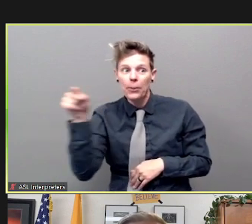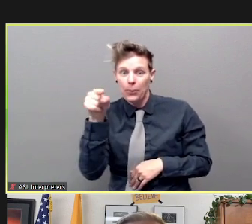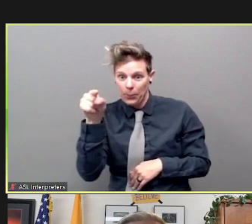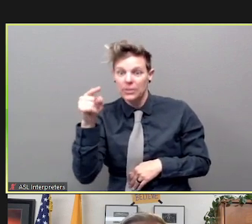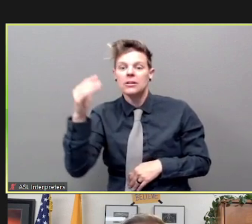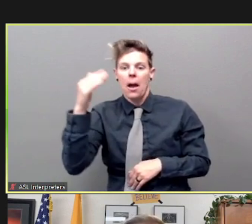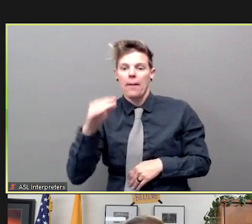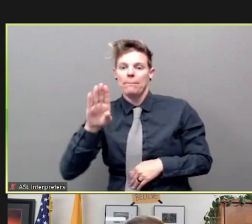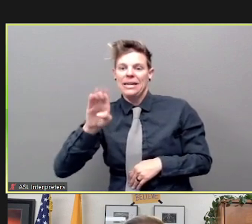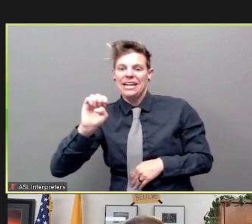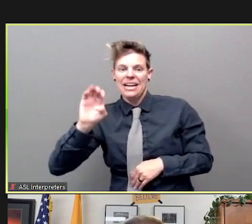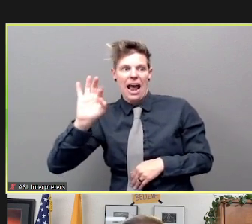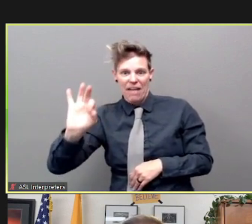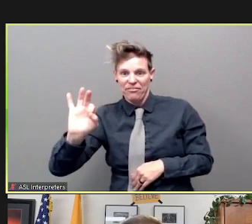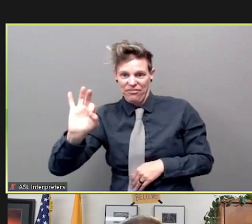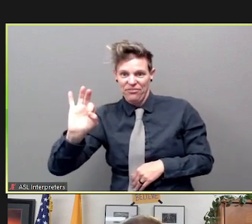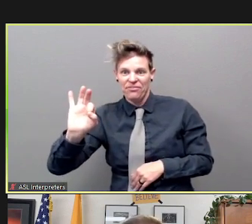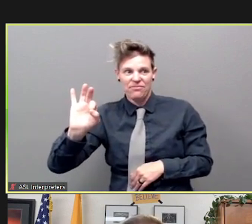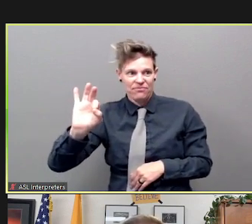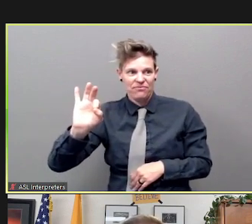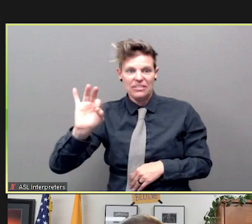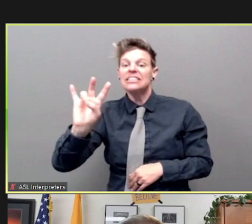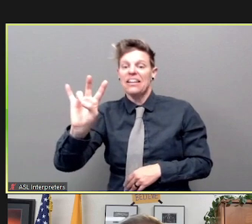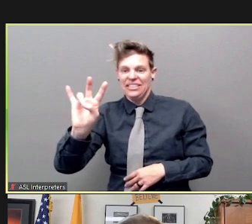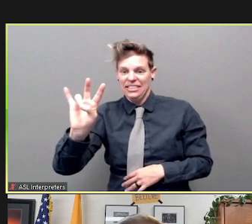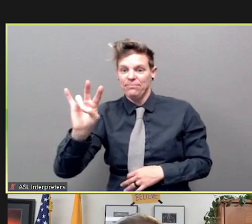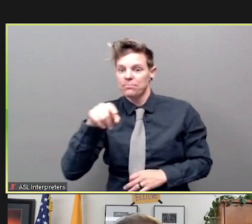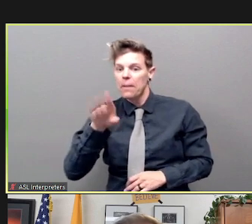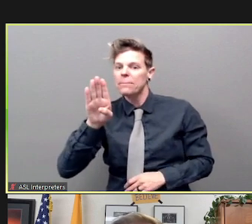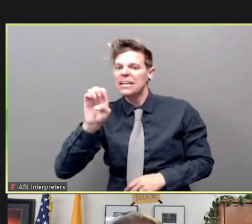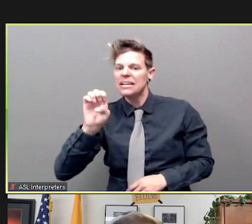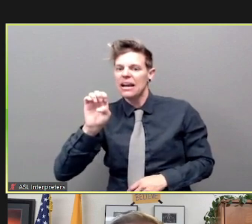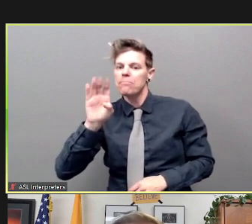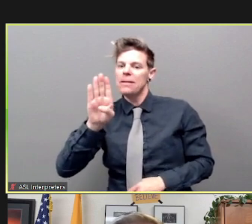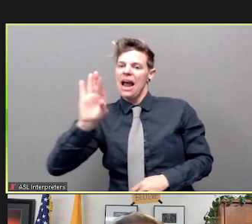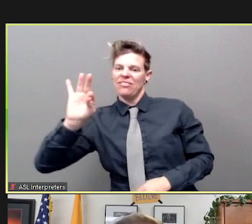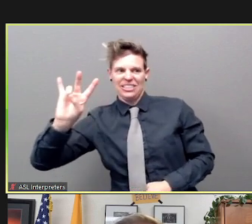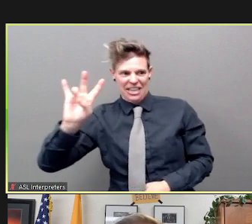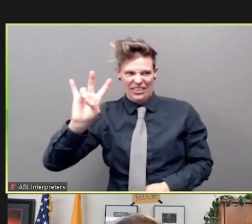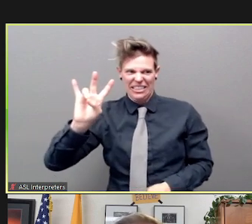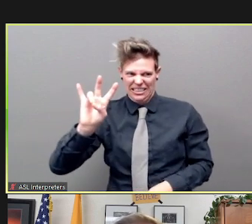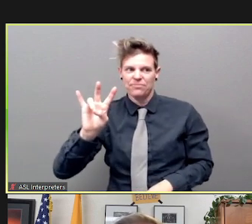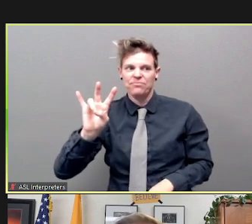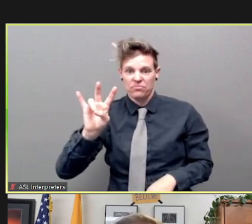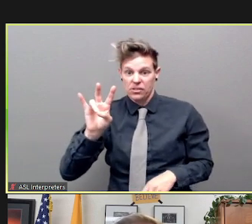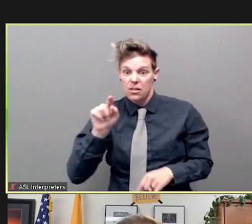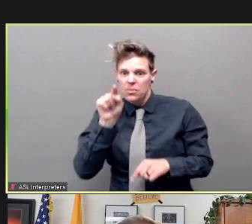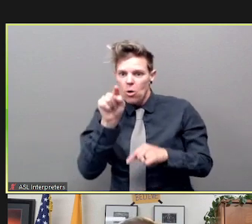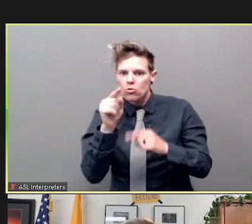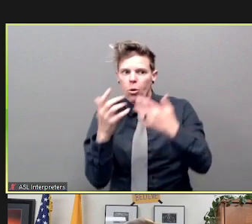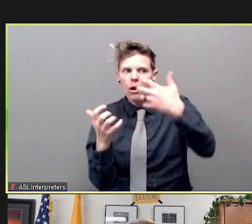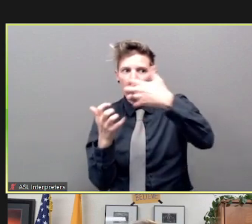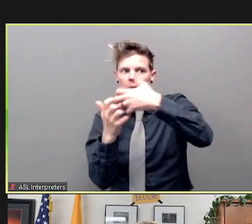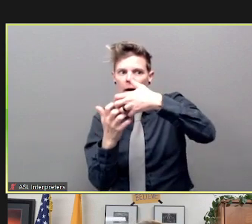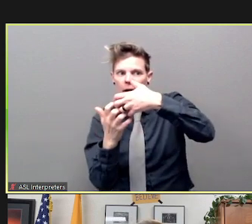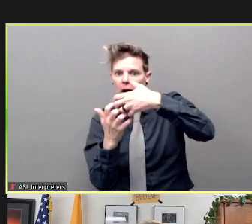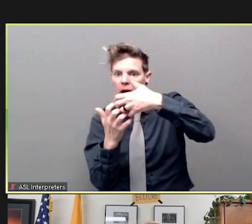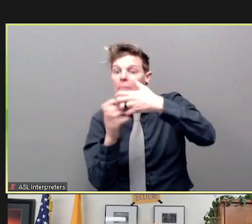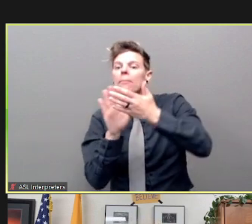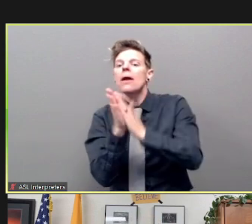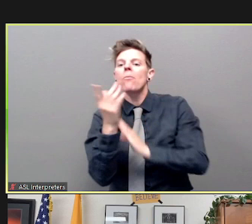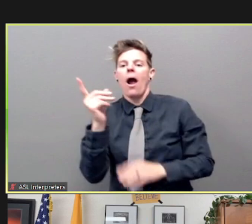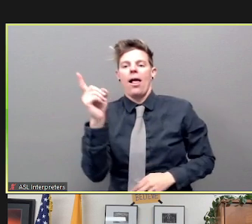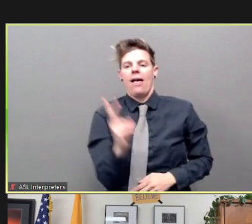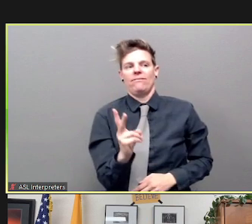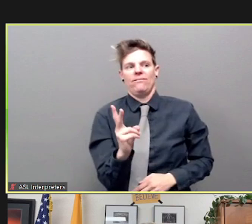top of the BQ1, those two added together at 50%. So yeah, right there. And I wanted to